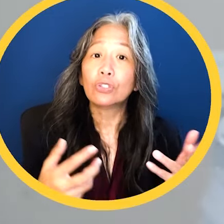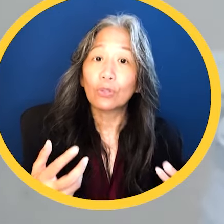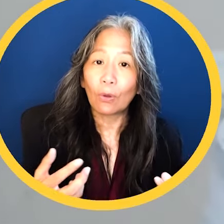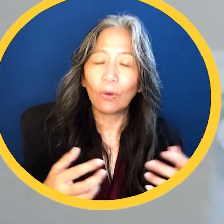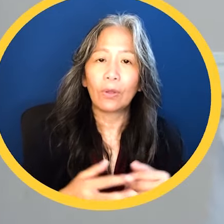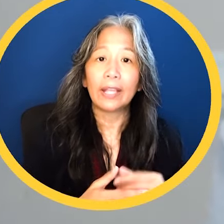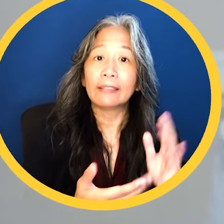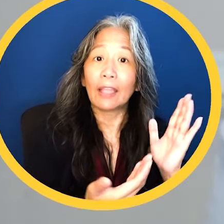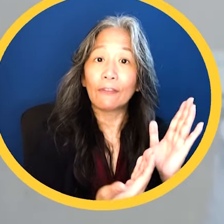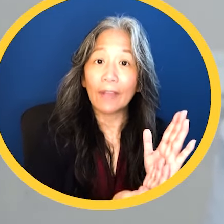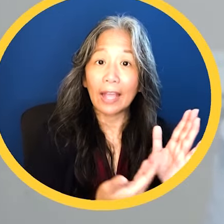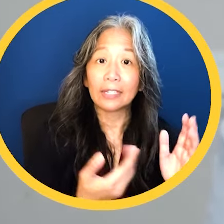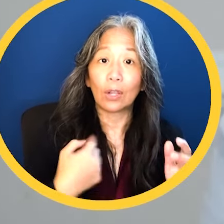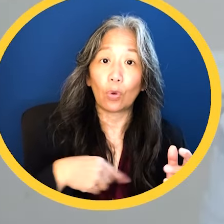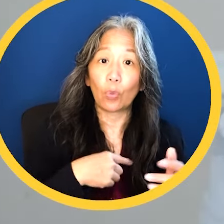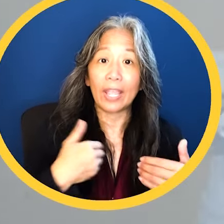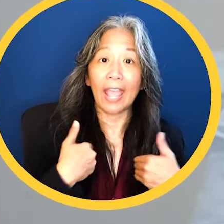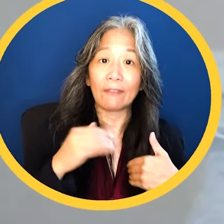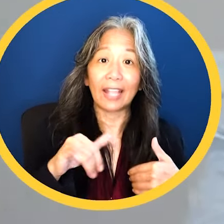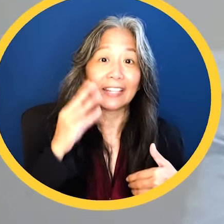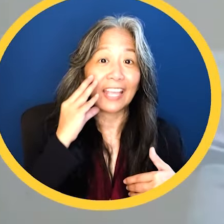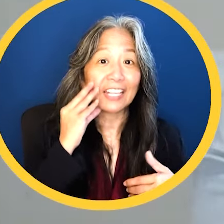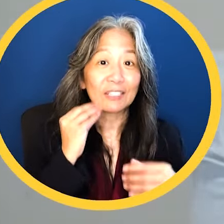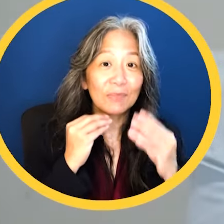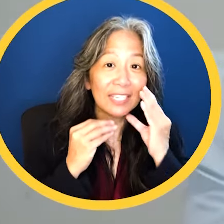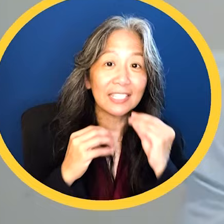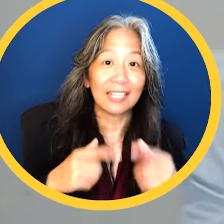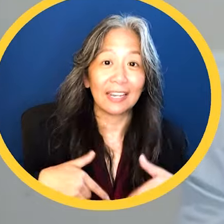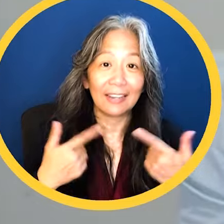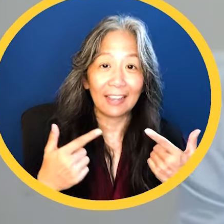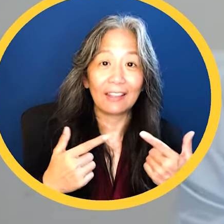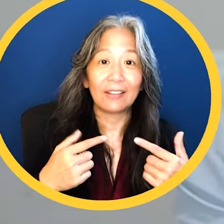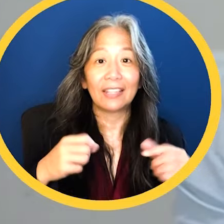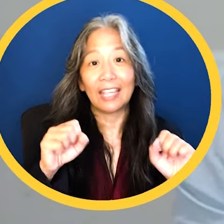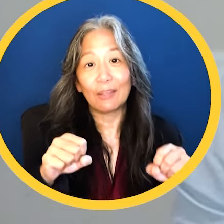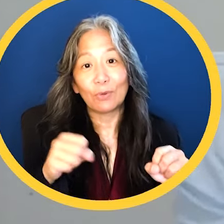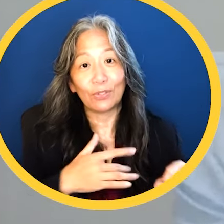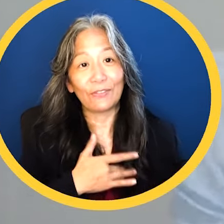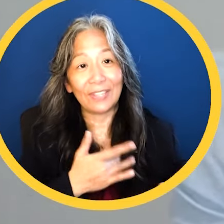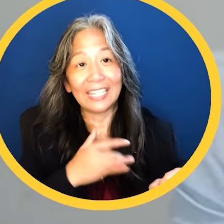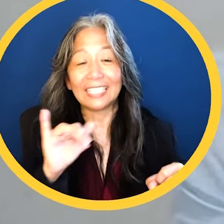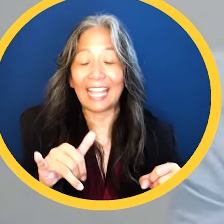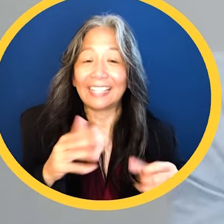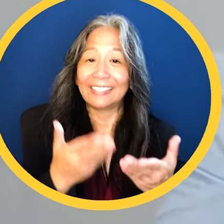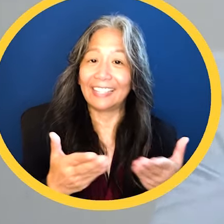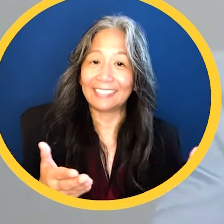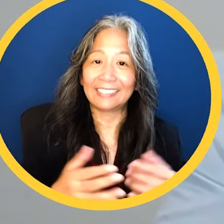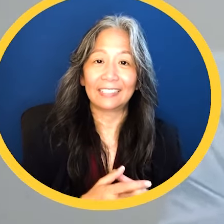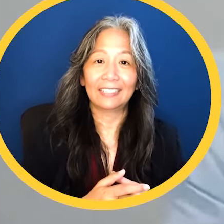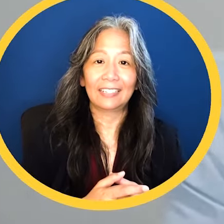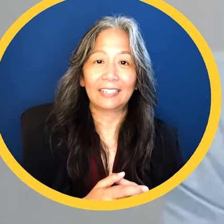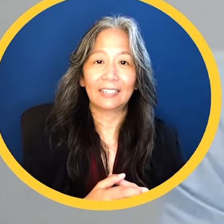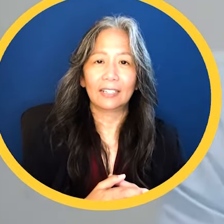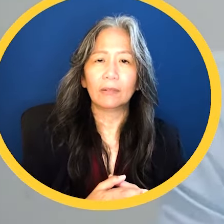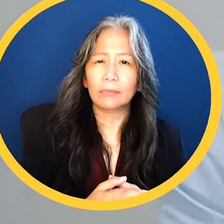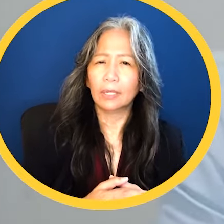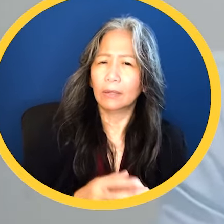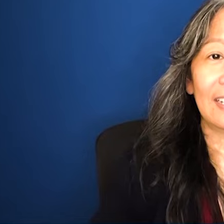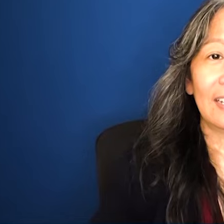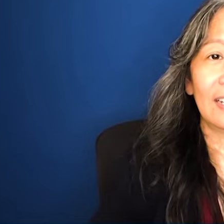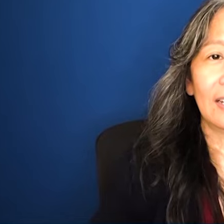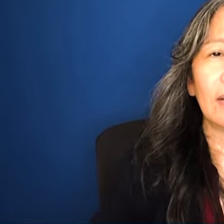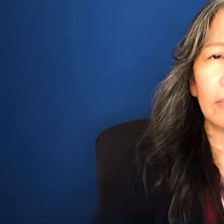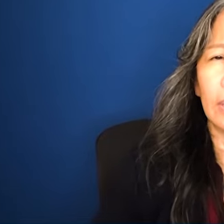power can be shown to us. And so, you know, the fact that we were able to have those experiences in our life and we were able to feel those